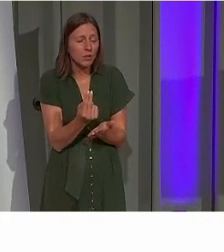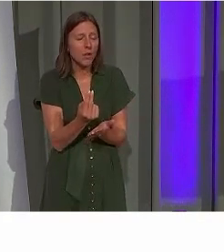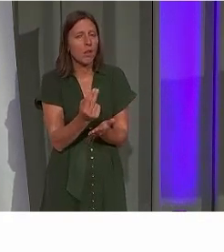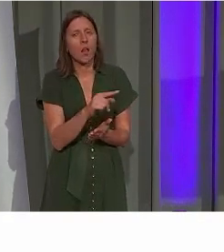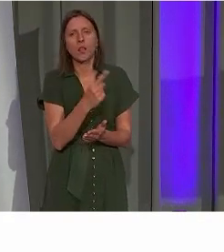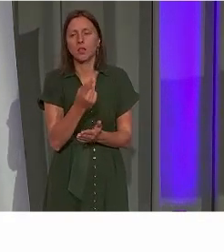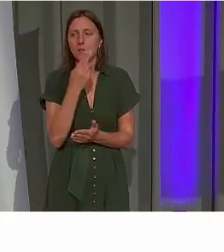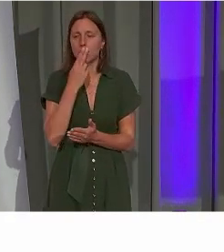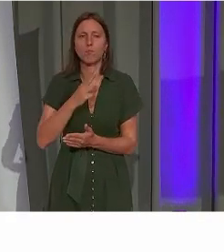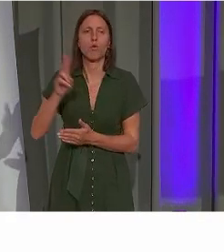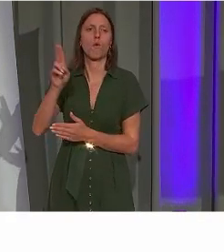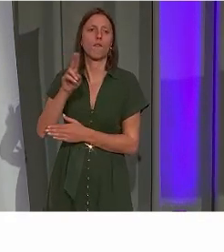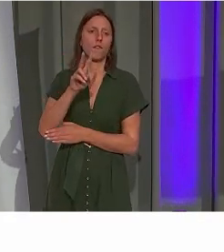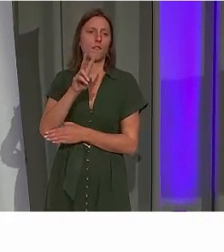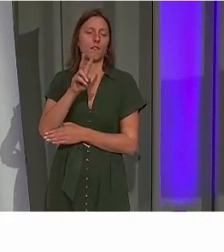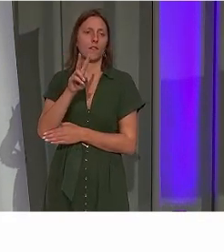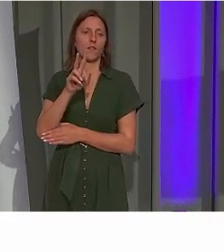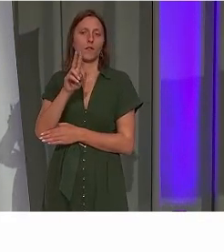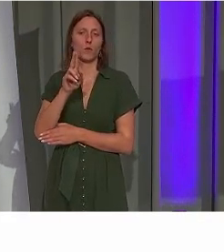go with this tunnel